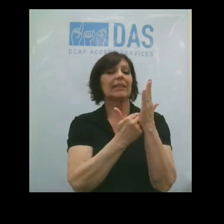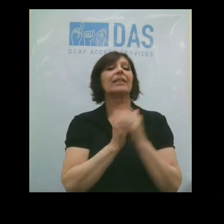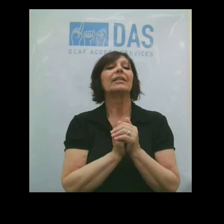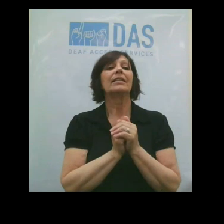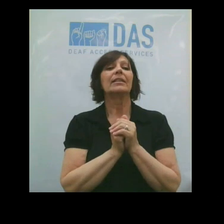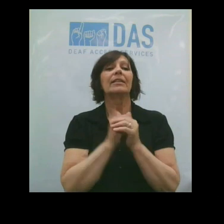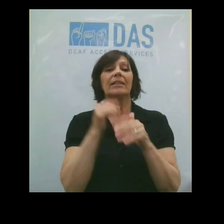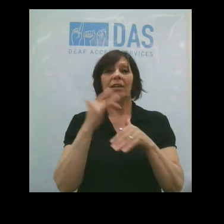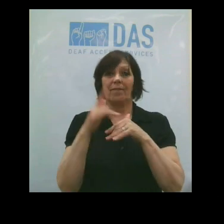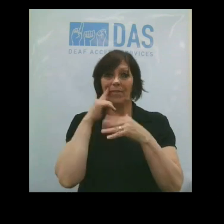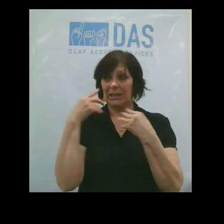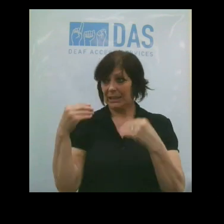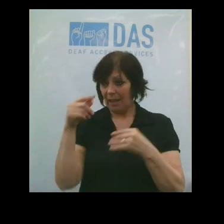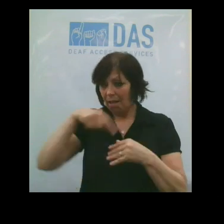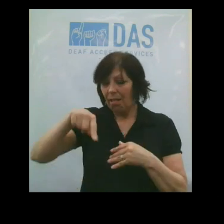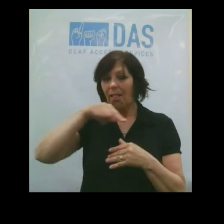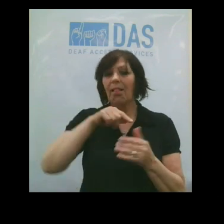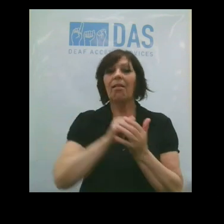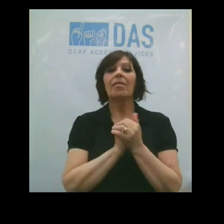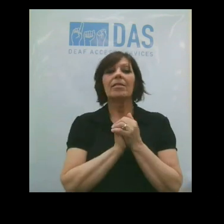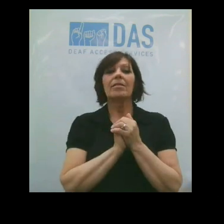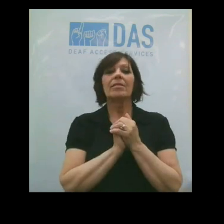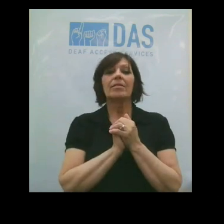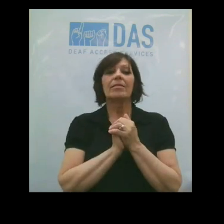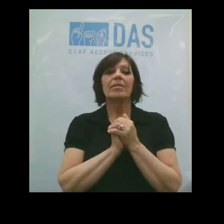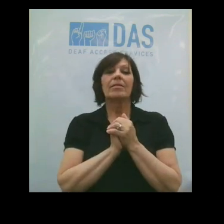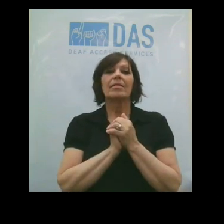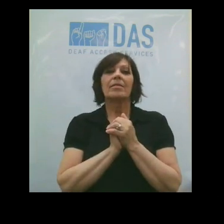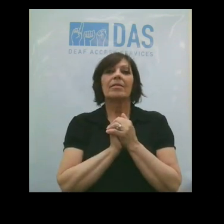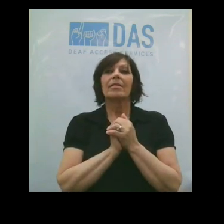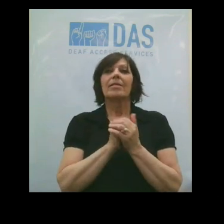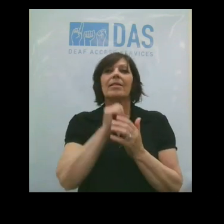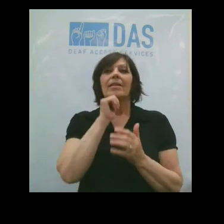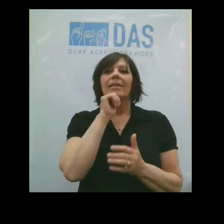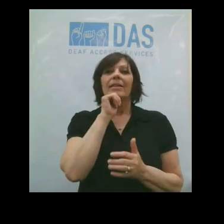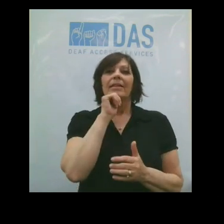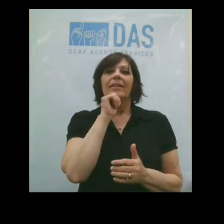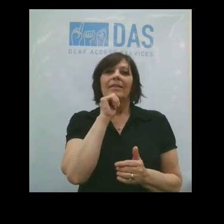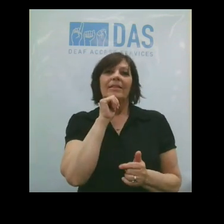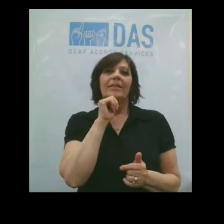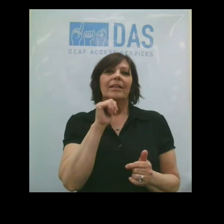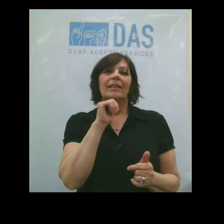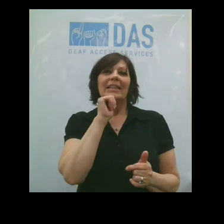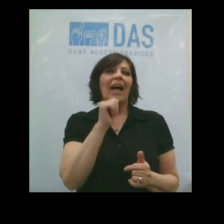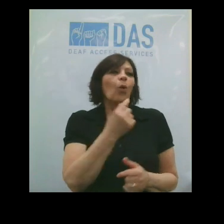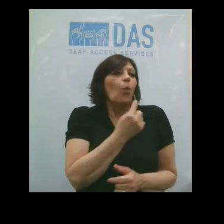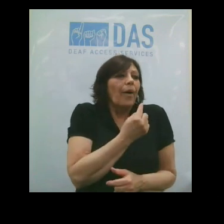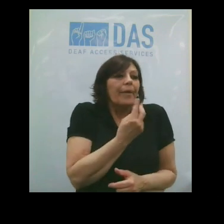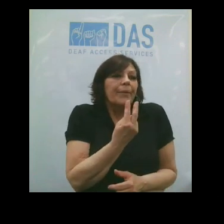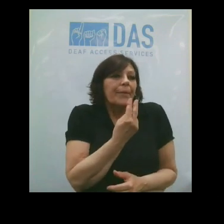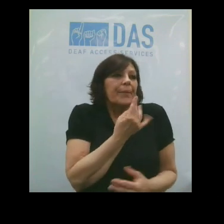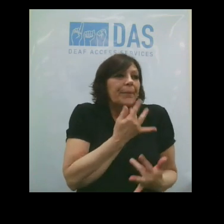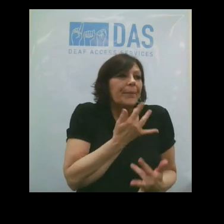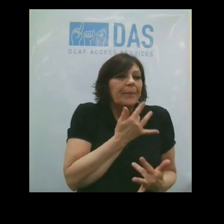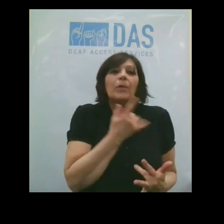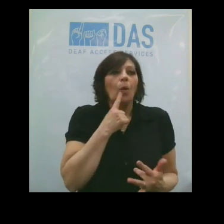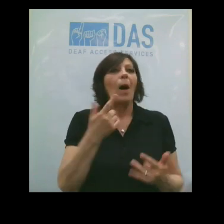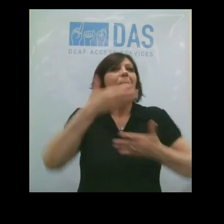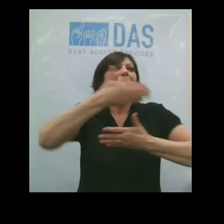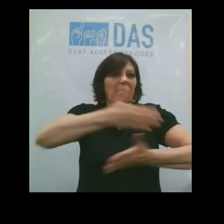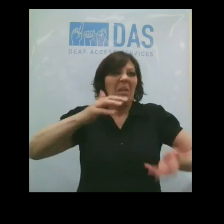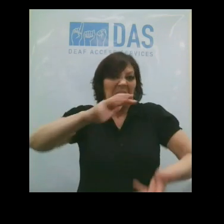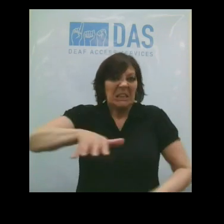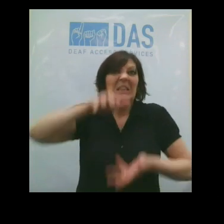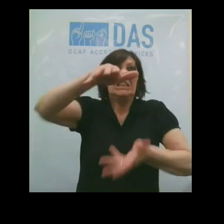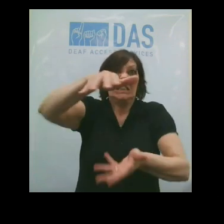that are available for sale to the general public, not like in ones or twos, but in boxes for businesses. So you can